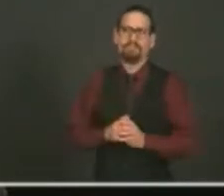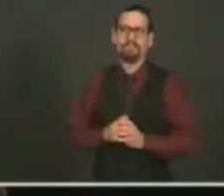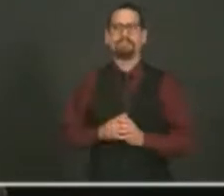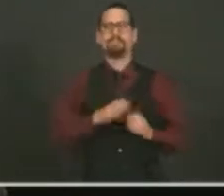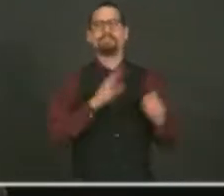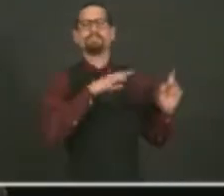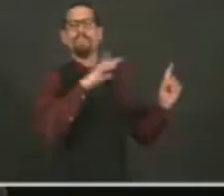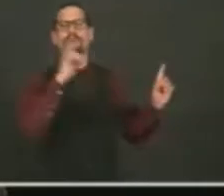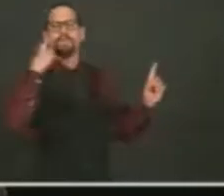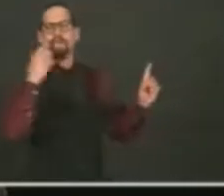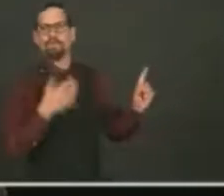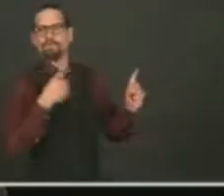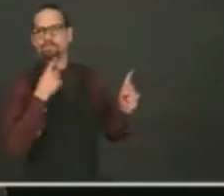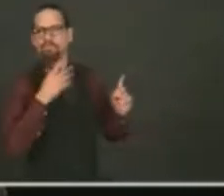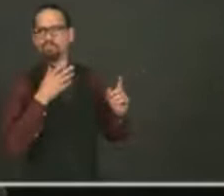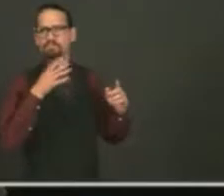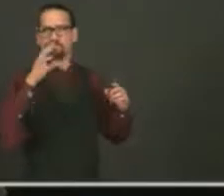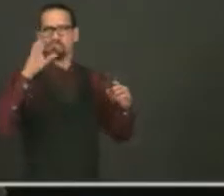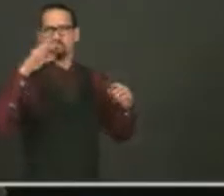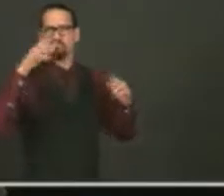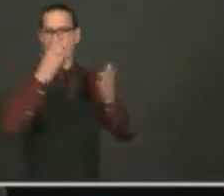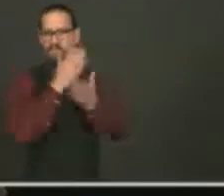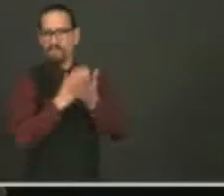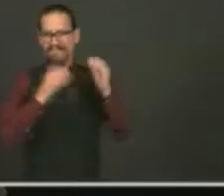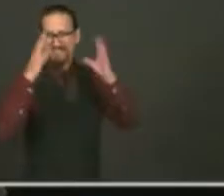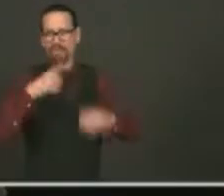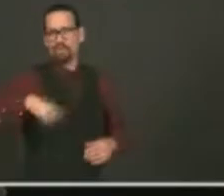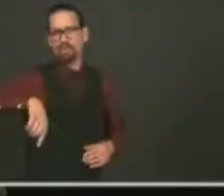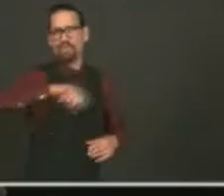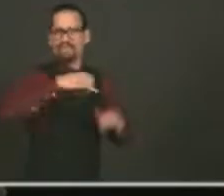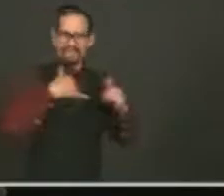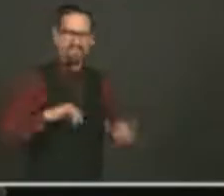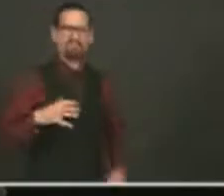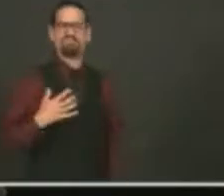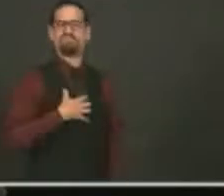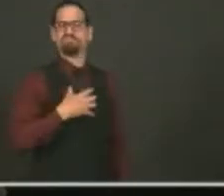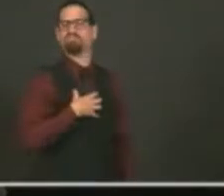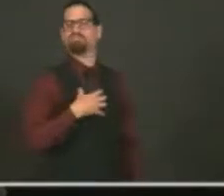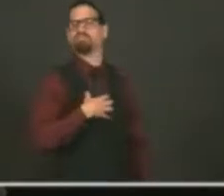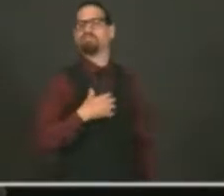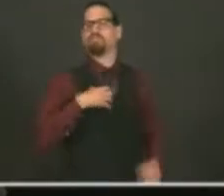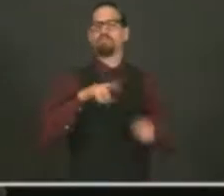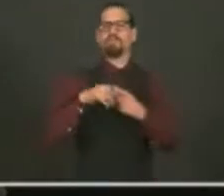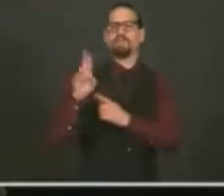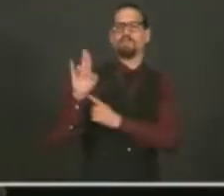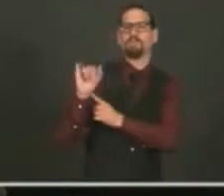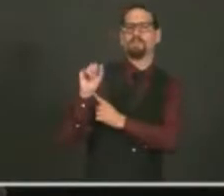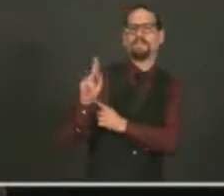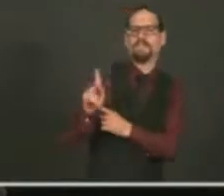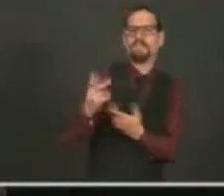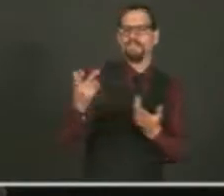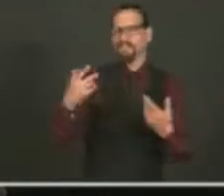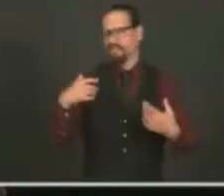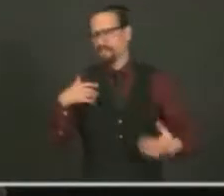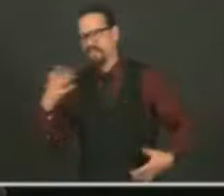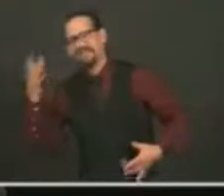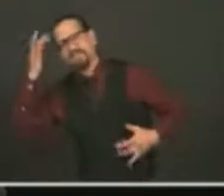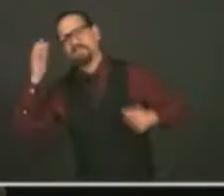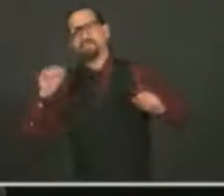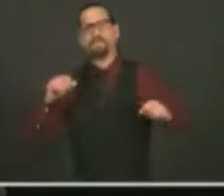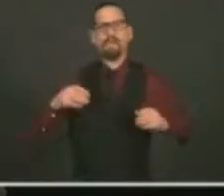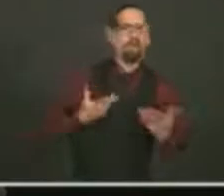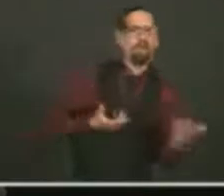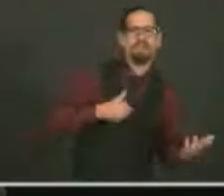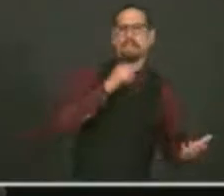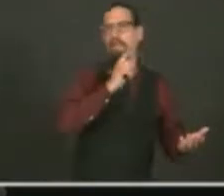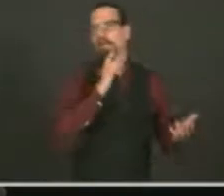risk and students as well, despite all of that. They're listening to what you're saying and say it's not true. They look at any